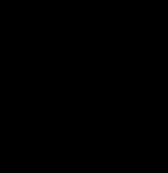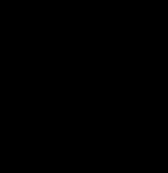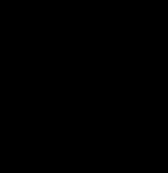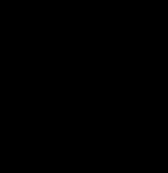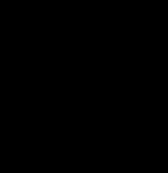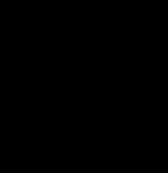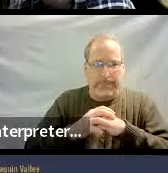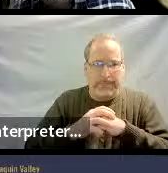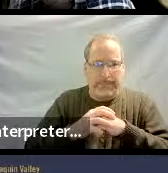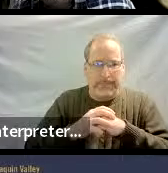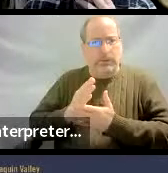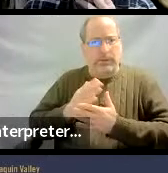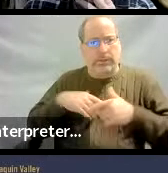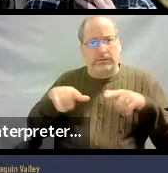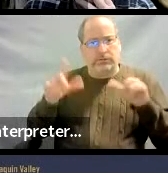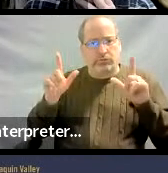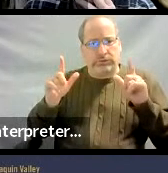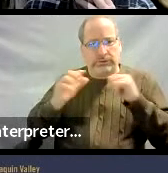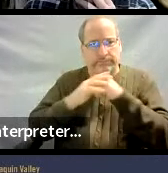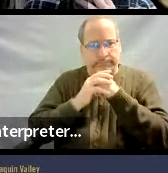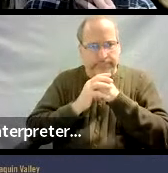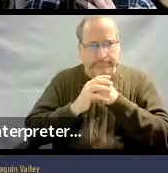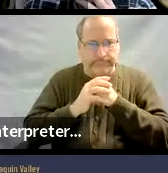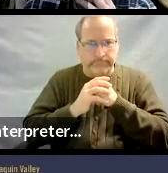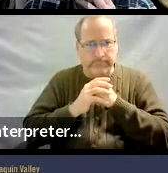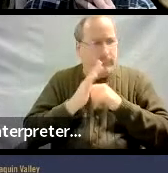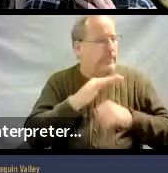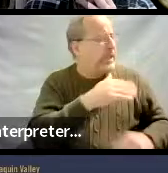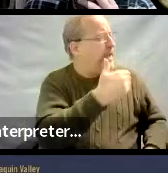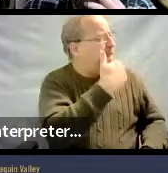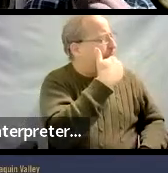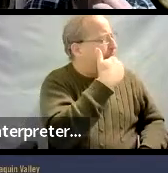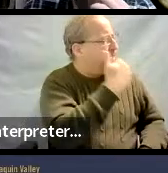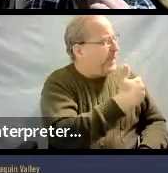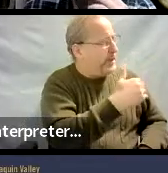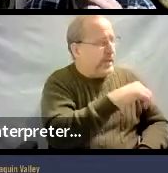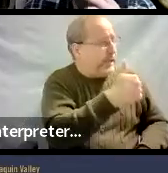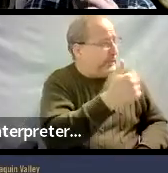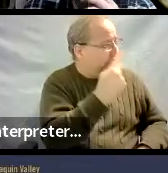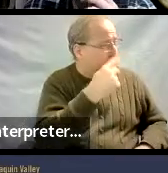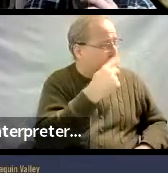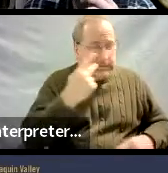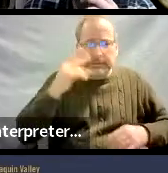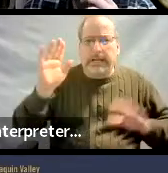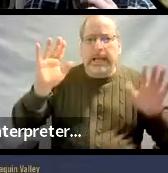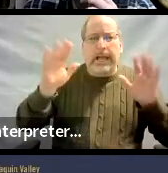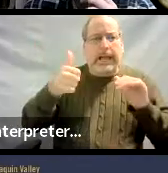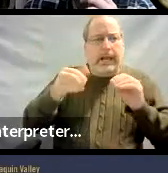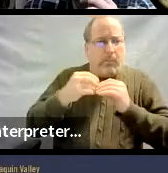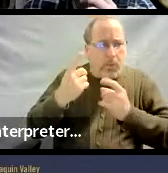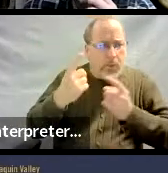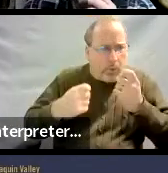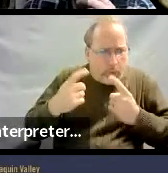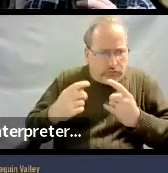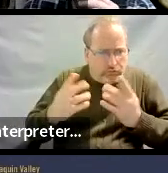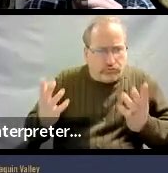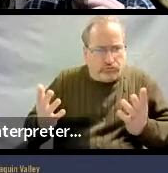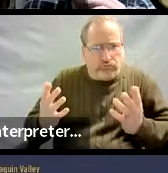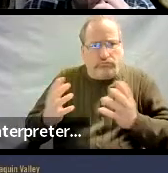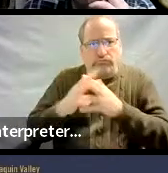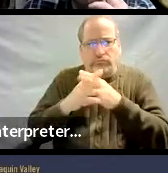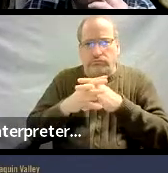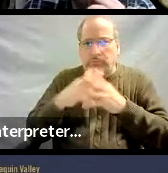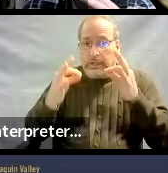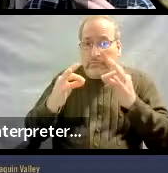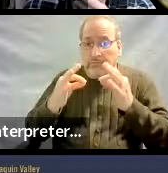stop sharing my screen. Thanks, Todd. I'll just pause here to see if there are any more questions. And